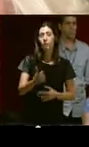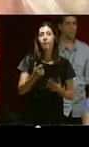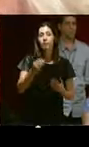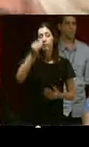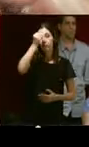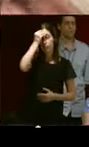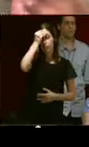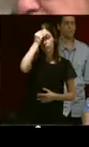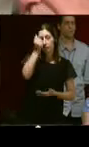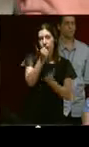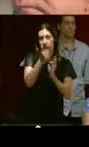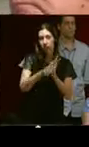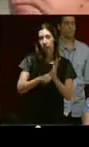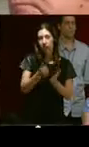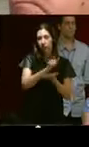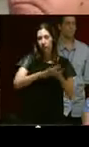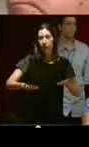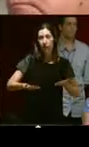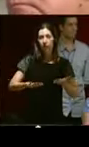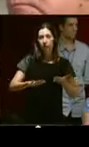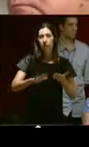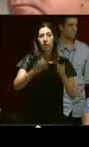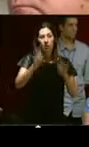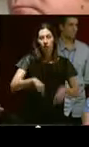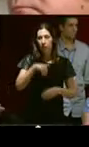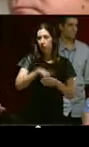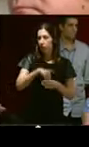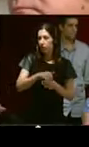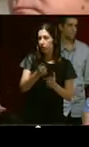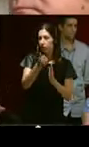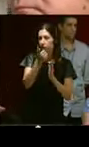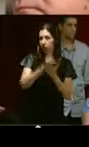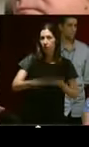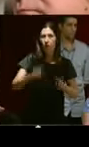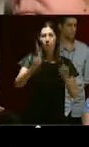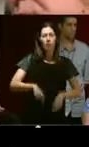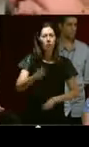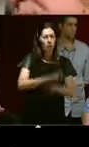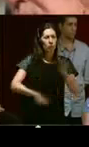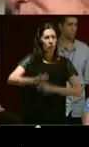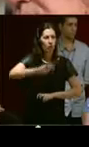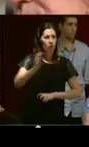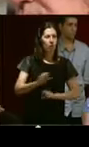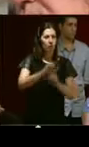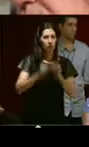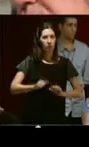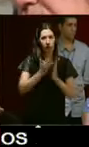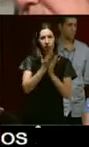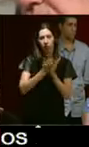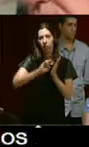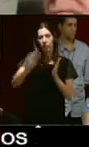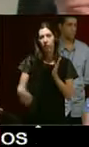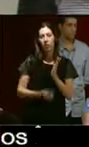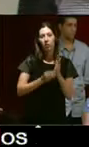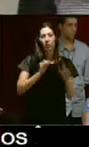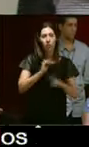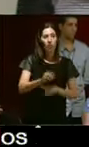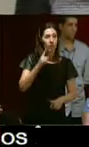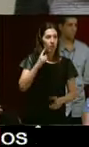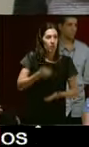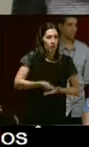we had the perfect solution. But in principle, the application is going to be for free, and contents are going to be free too. We found